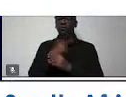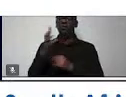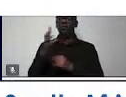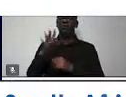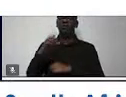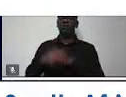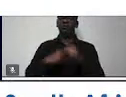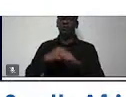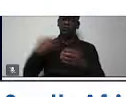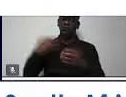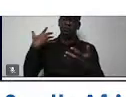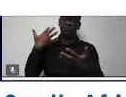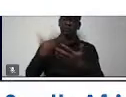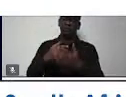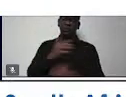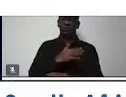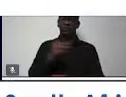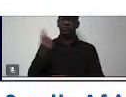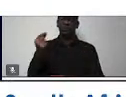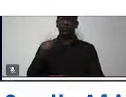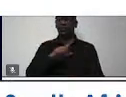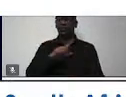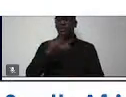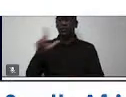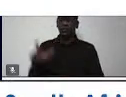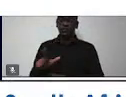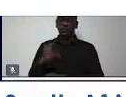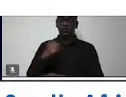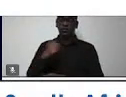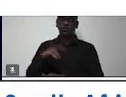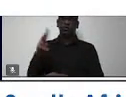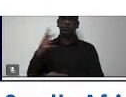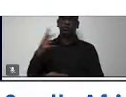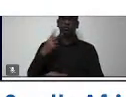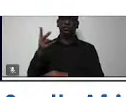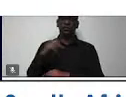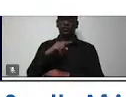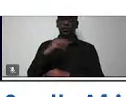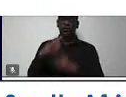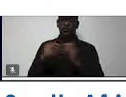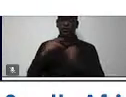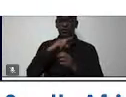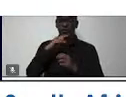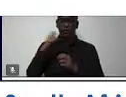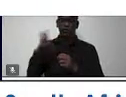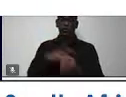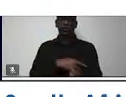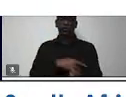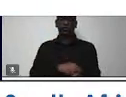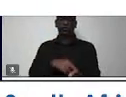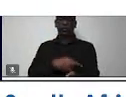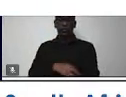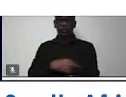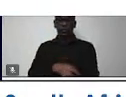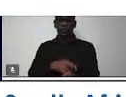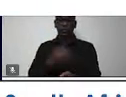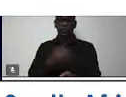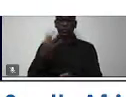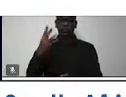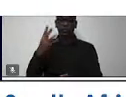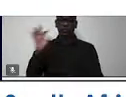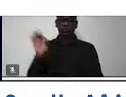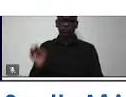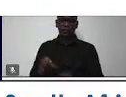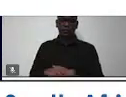5 years since 2017. You've got your edible fruit and nuts there, you've got your preparations at 34%, you've got your miscellaneous